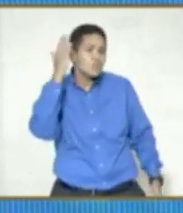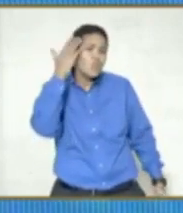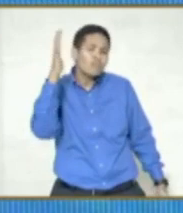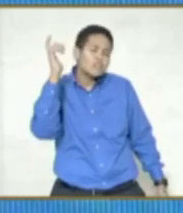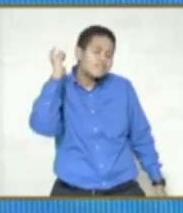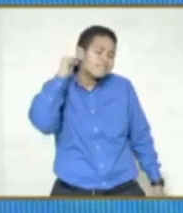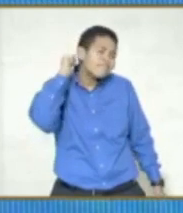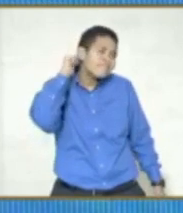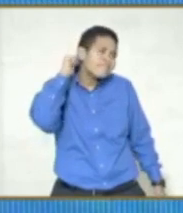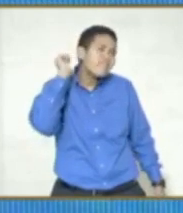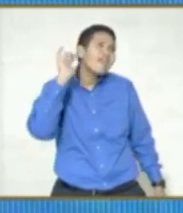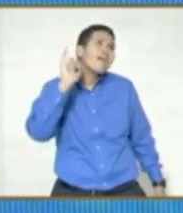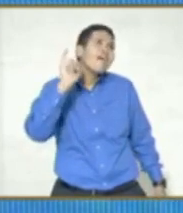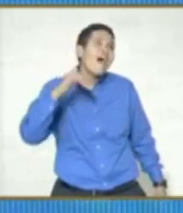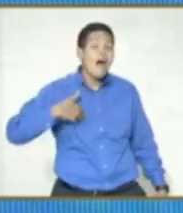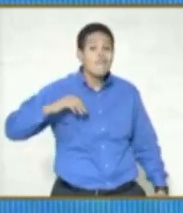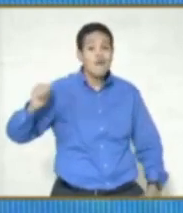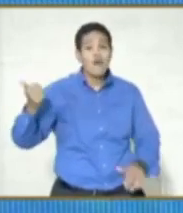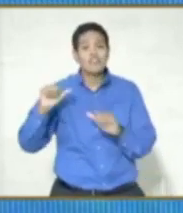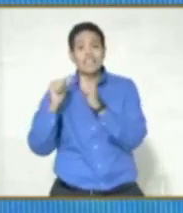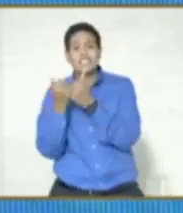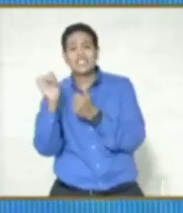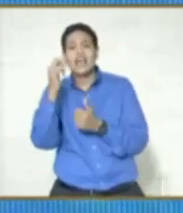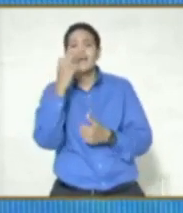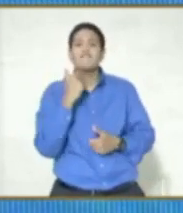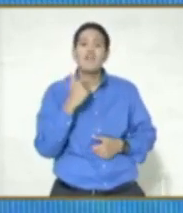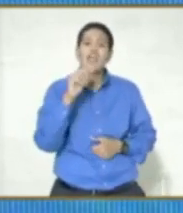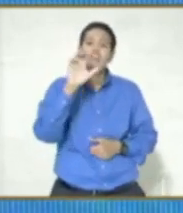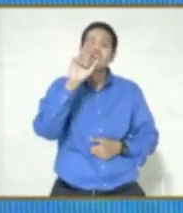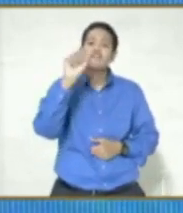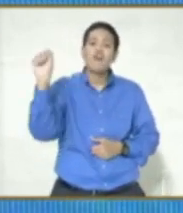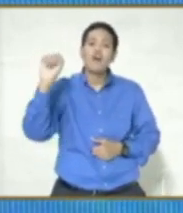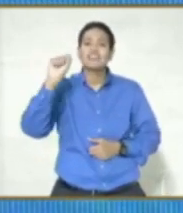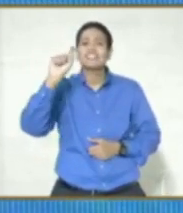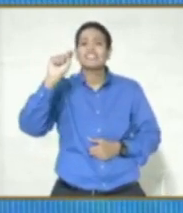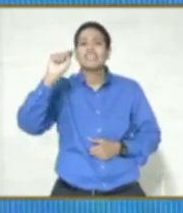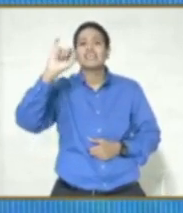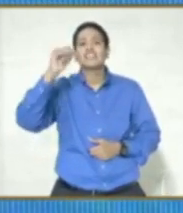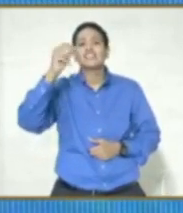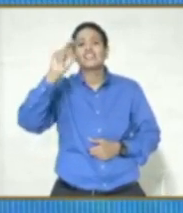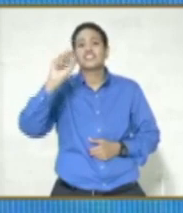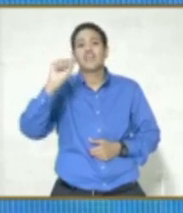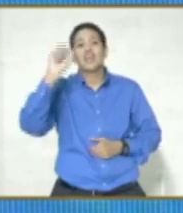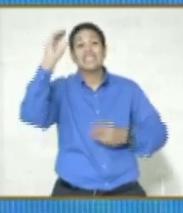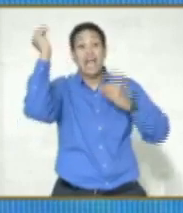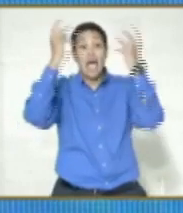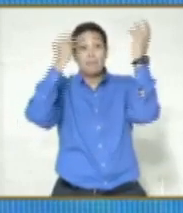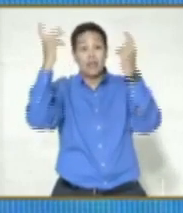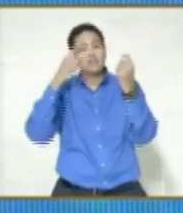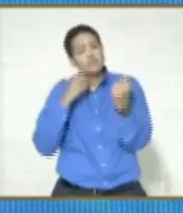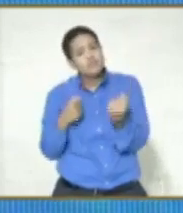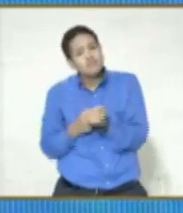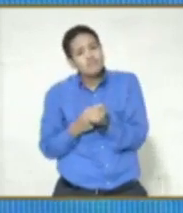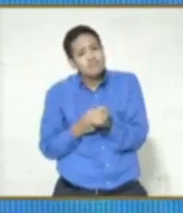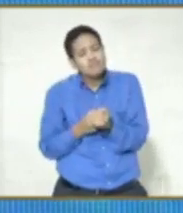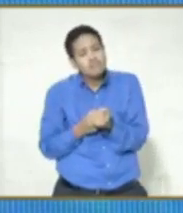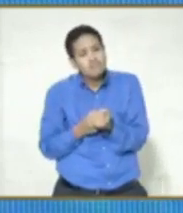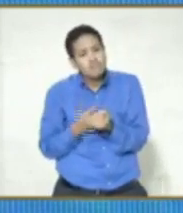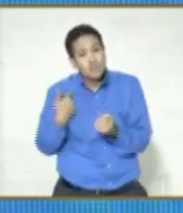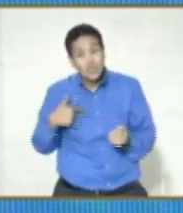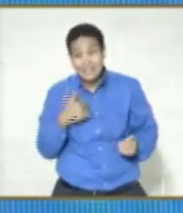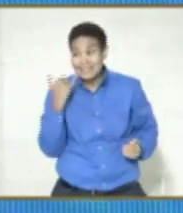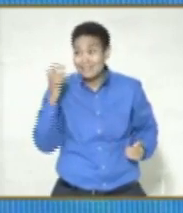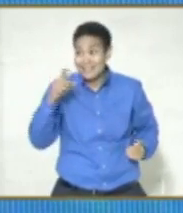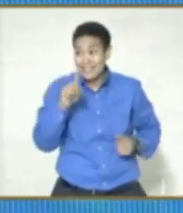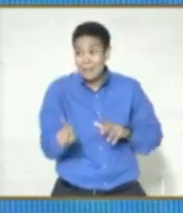other agencies, such as the Red Cross, St. John's Ambulance, have volunteered their services to help us. So if the need